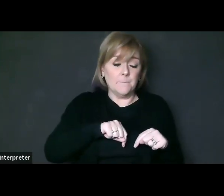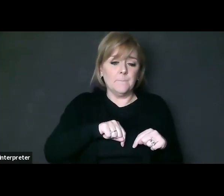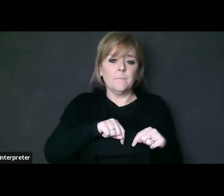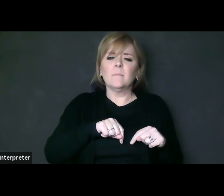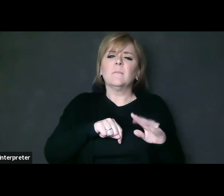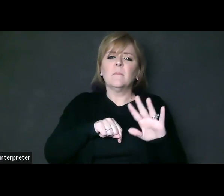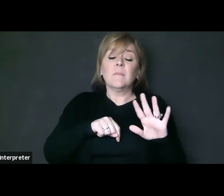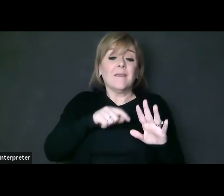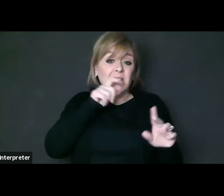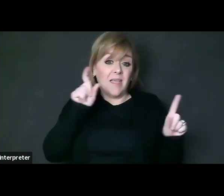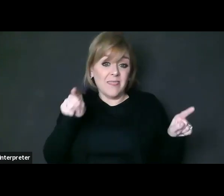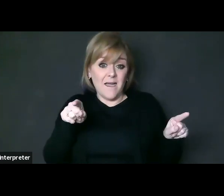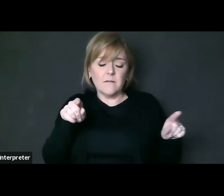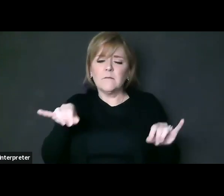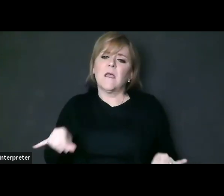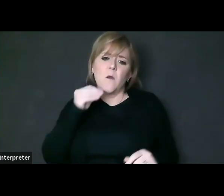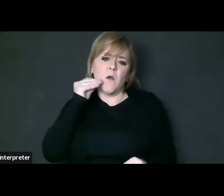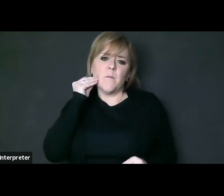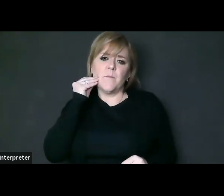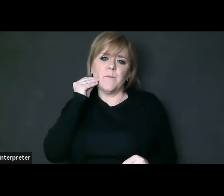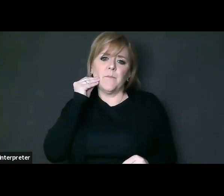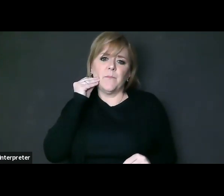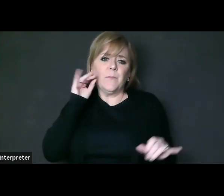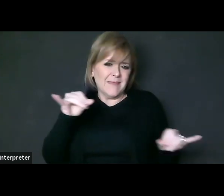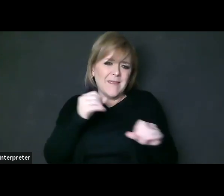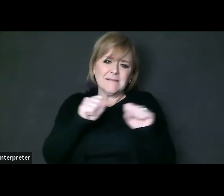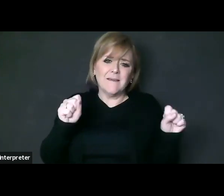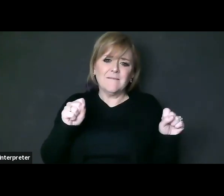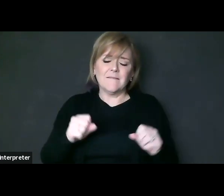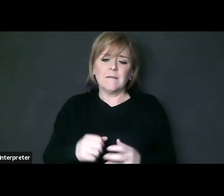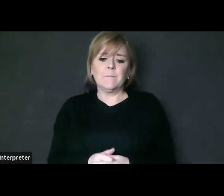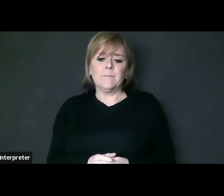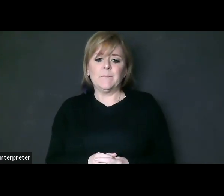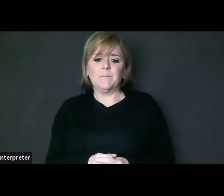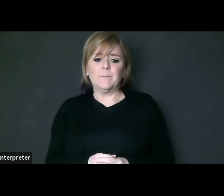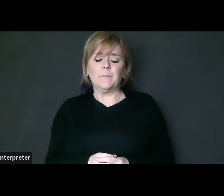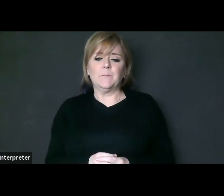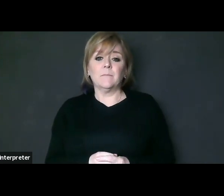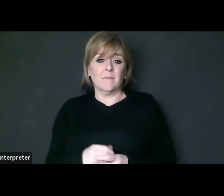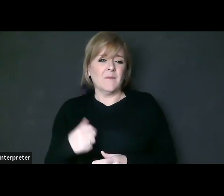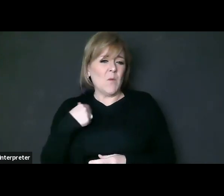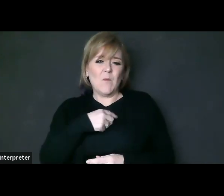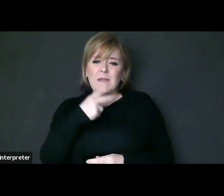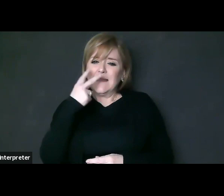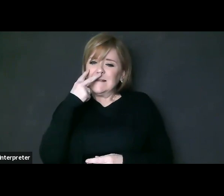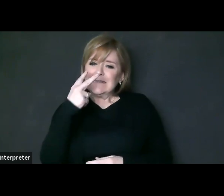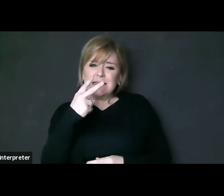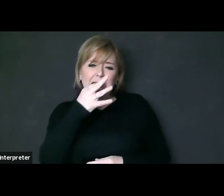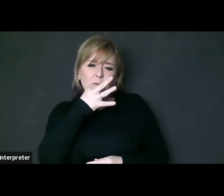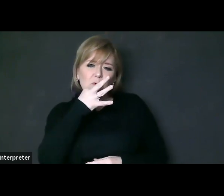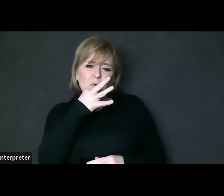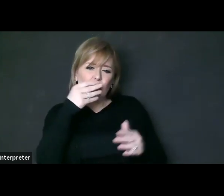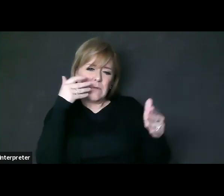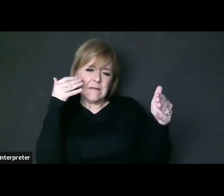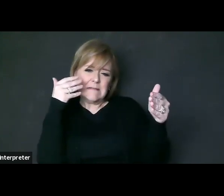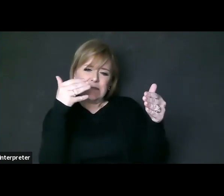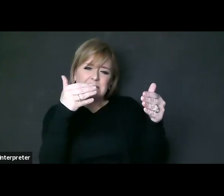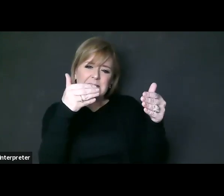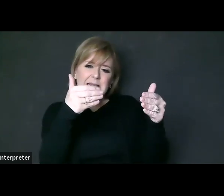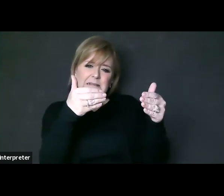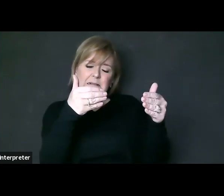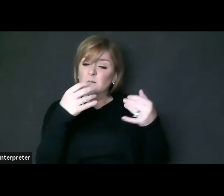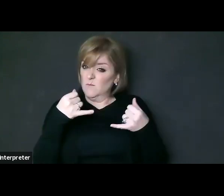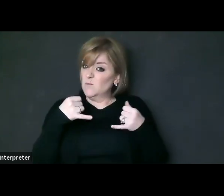please stay home and stay safe. We see light at the end of the tunnel. We are still in the